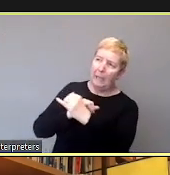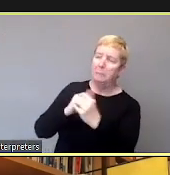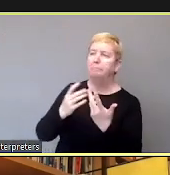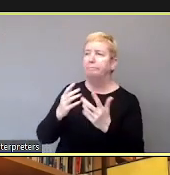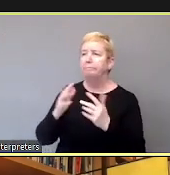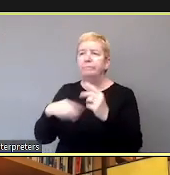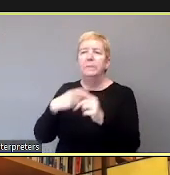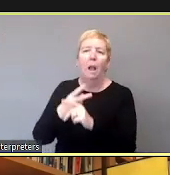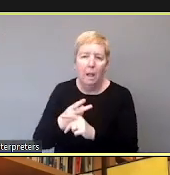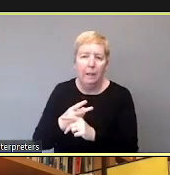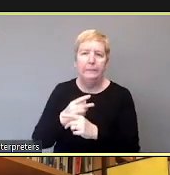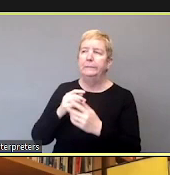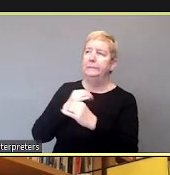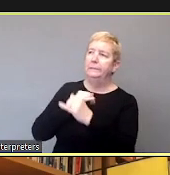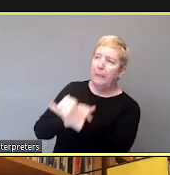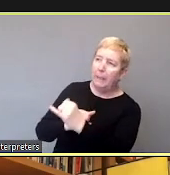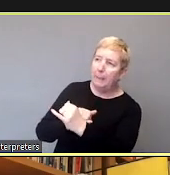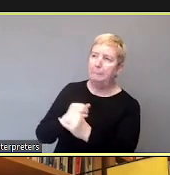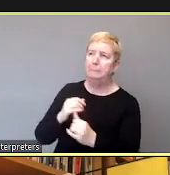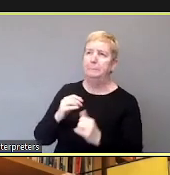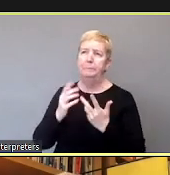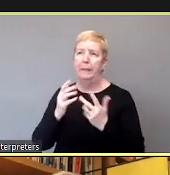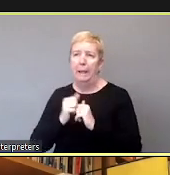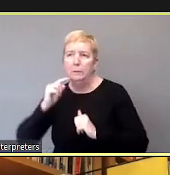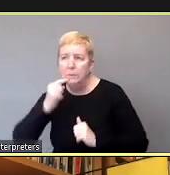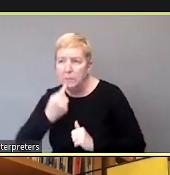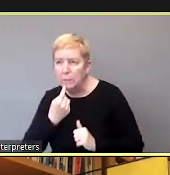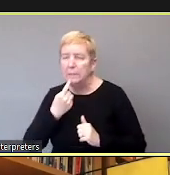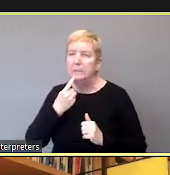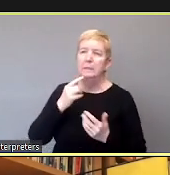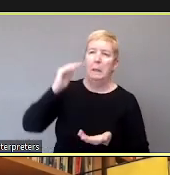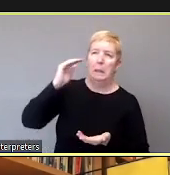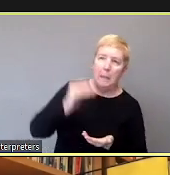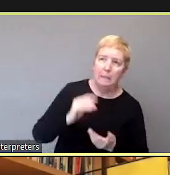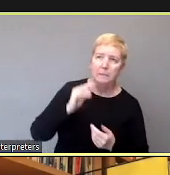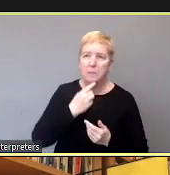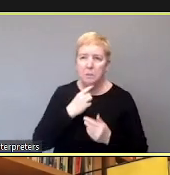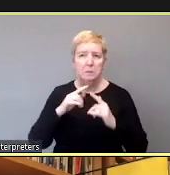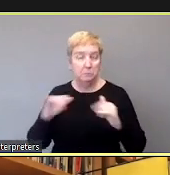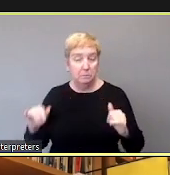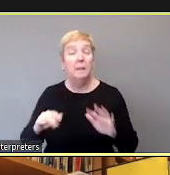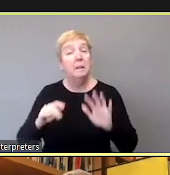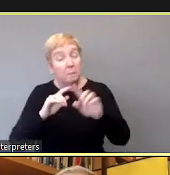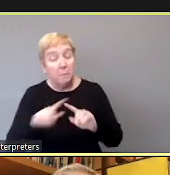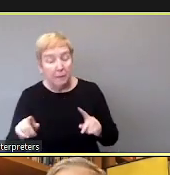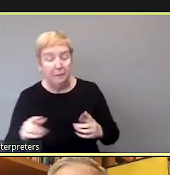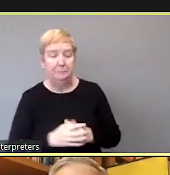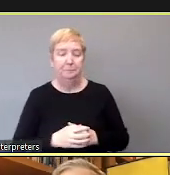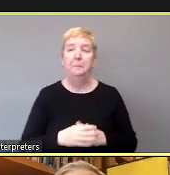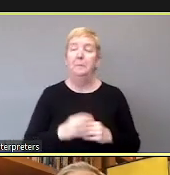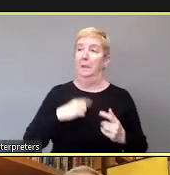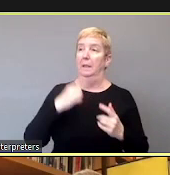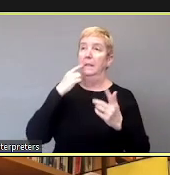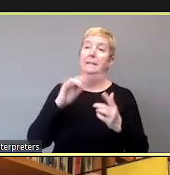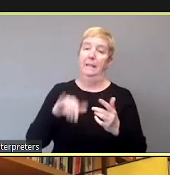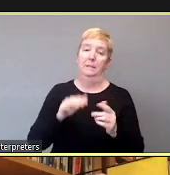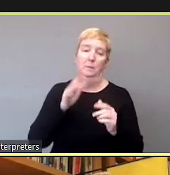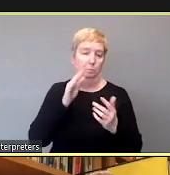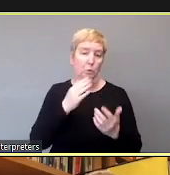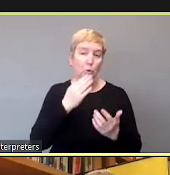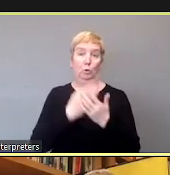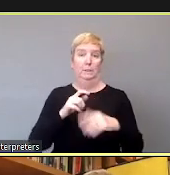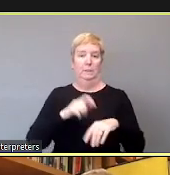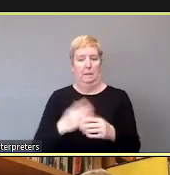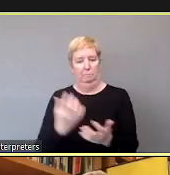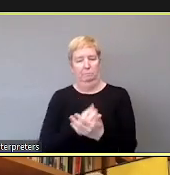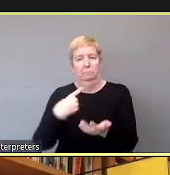about that. I think this gives us a perfect time to continue our conversations about learning to live with COVID and